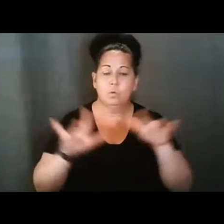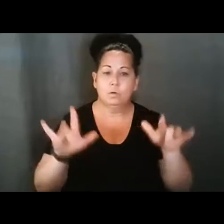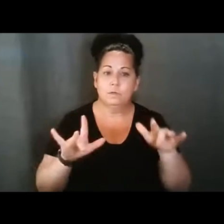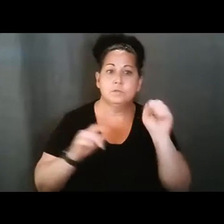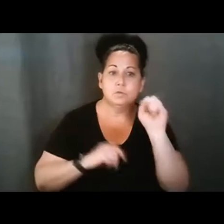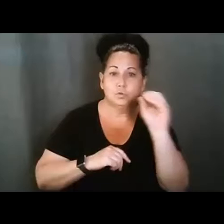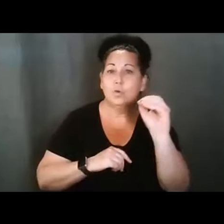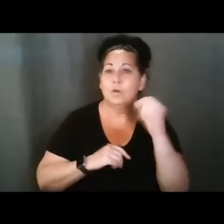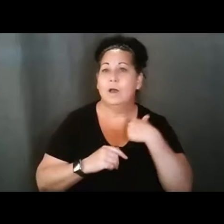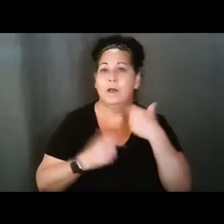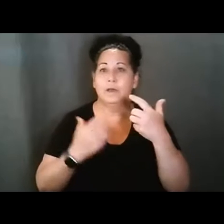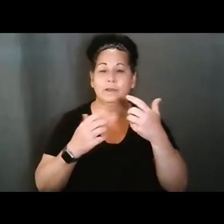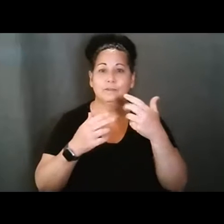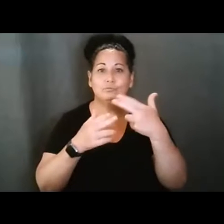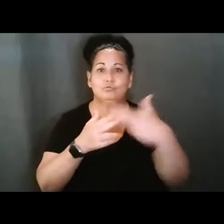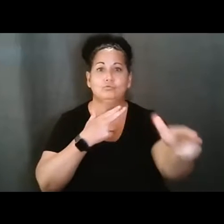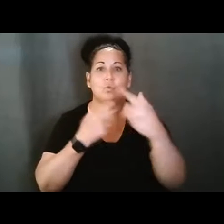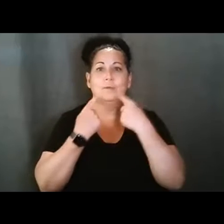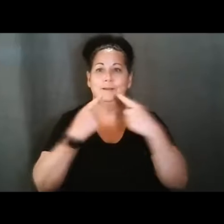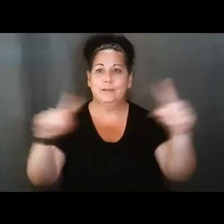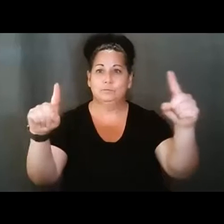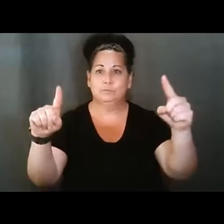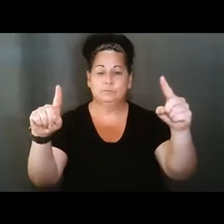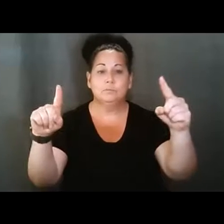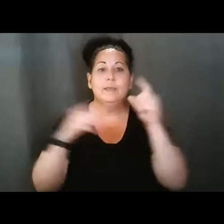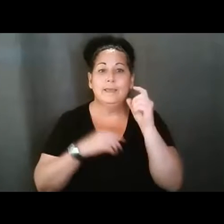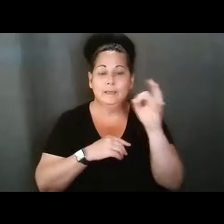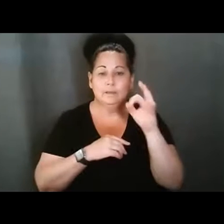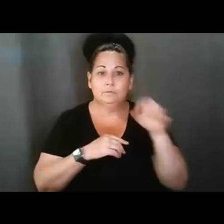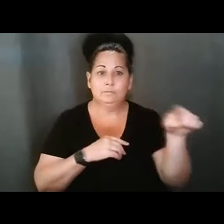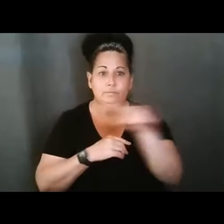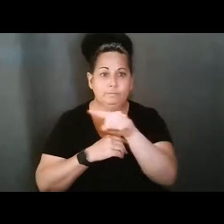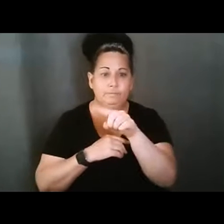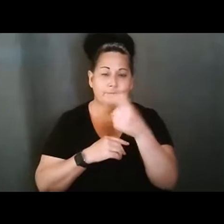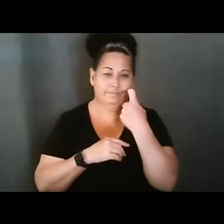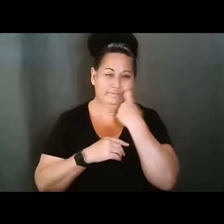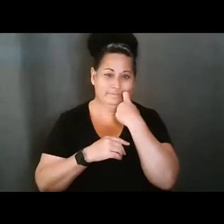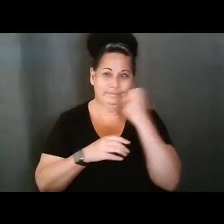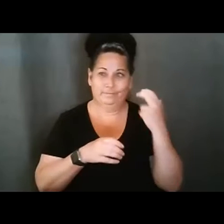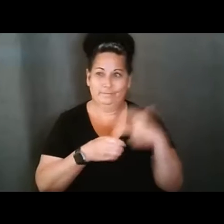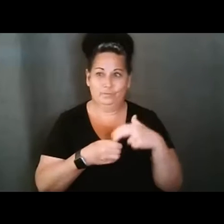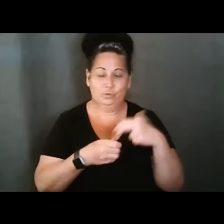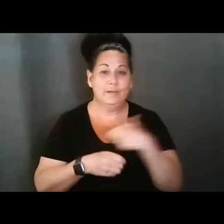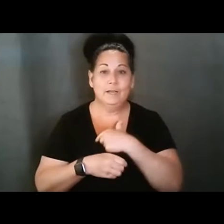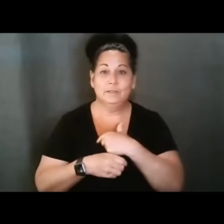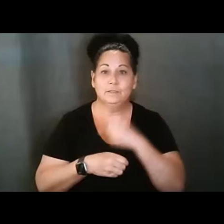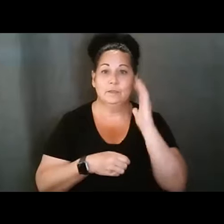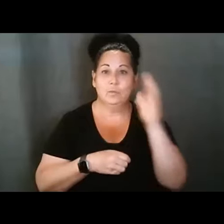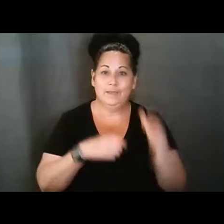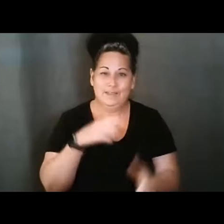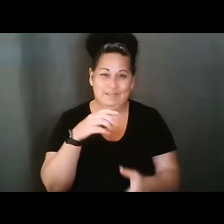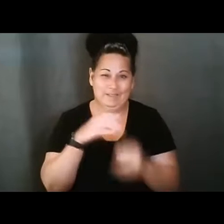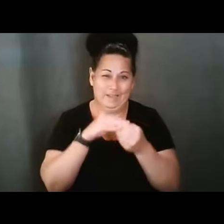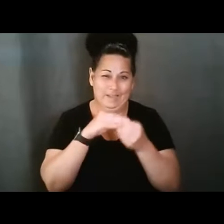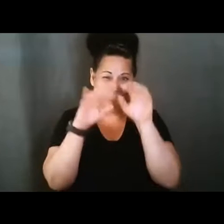I just have a quick announcement. If you have just joined us, we have placed a link in the chat